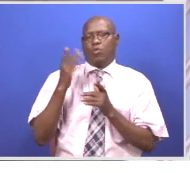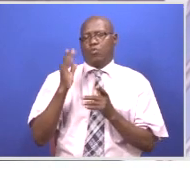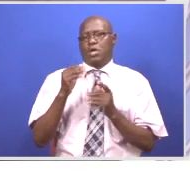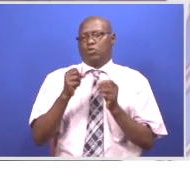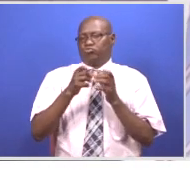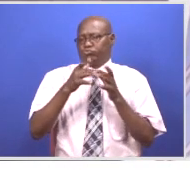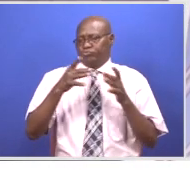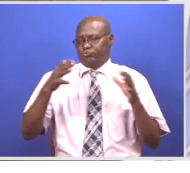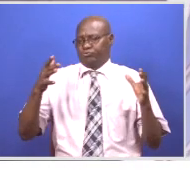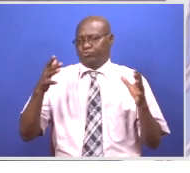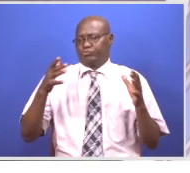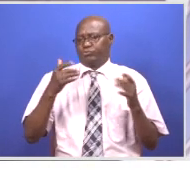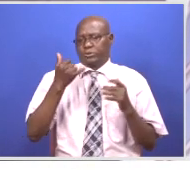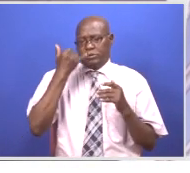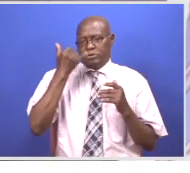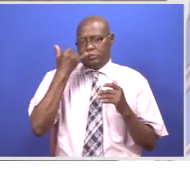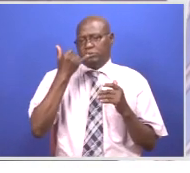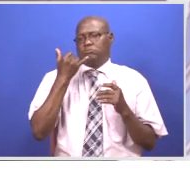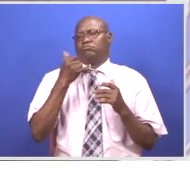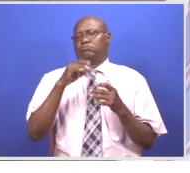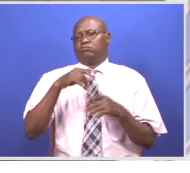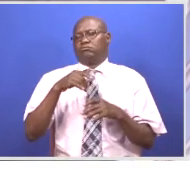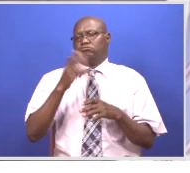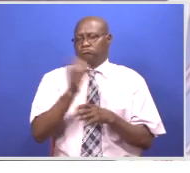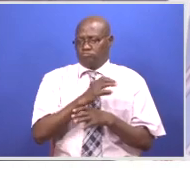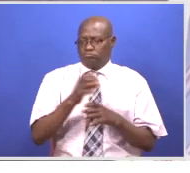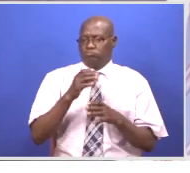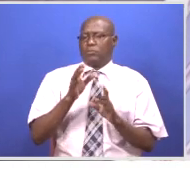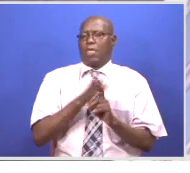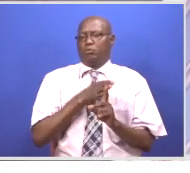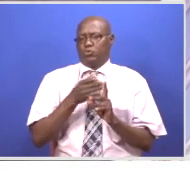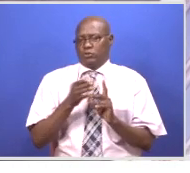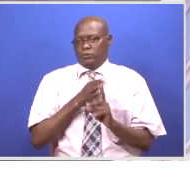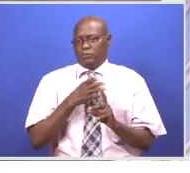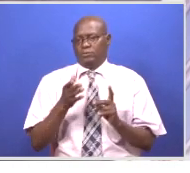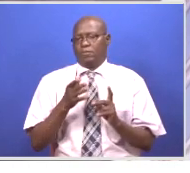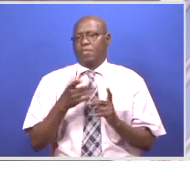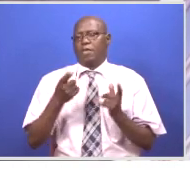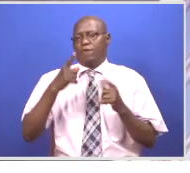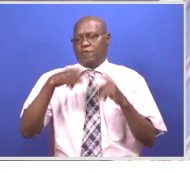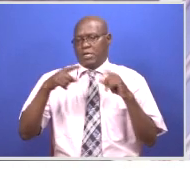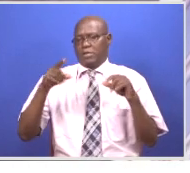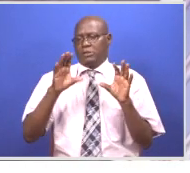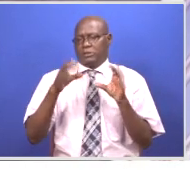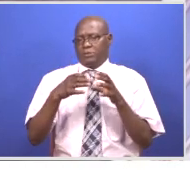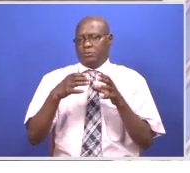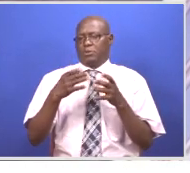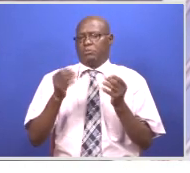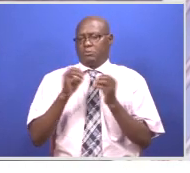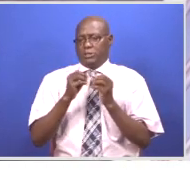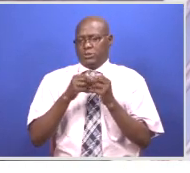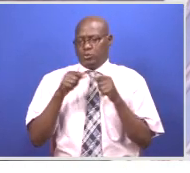the increase of substance abuse, and hence the need for the various teams that are convening here